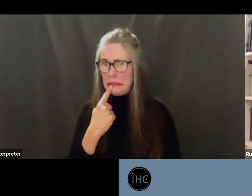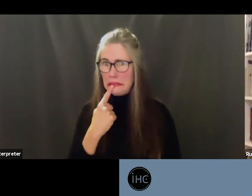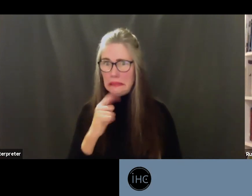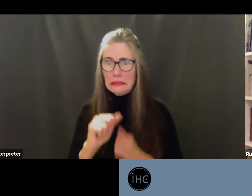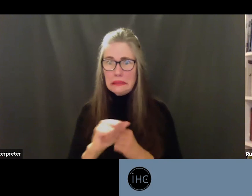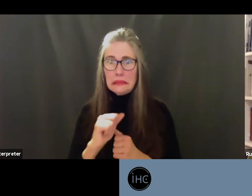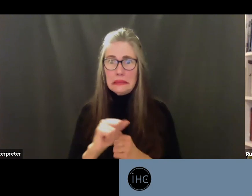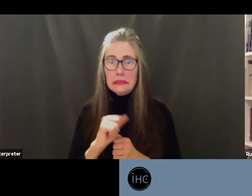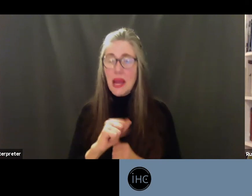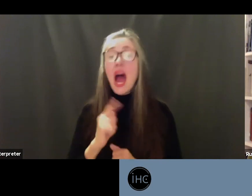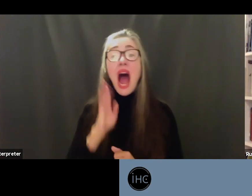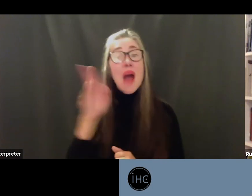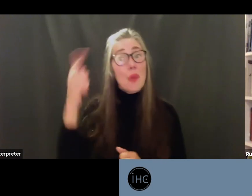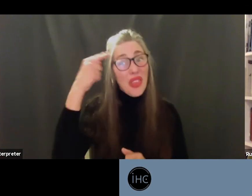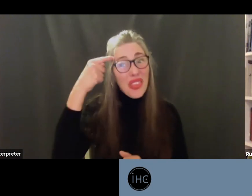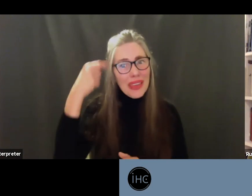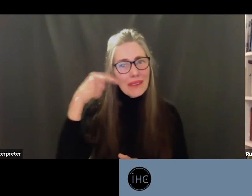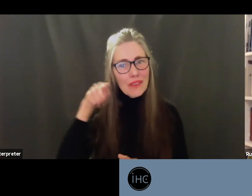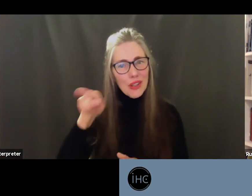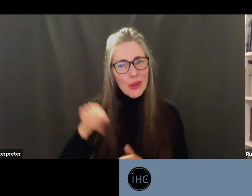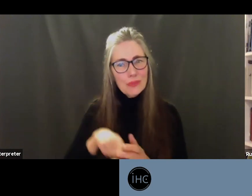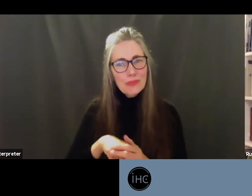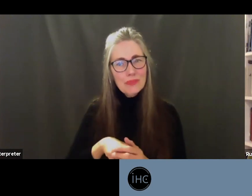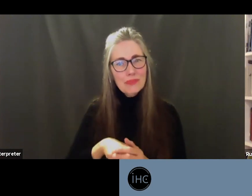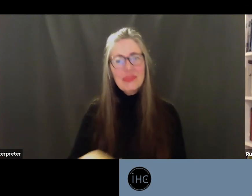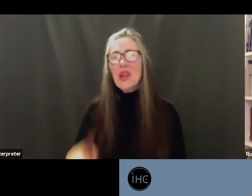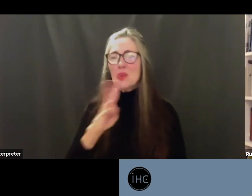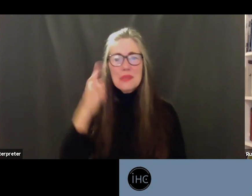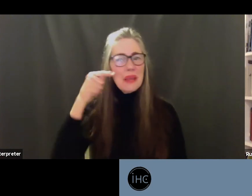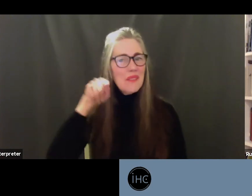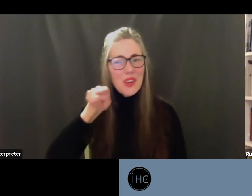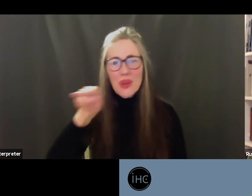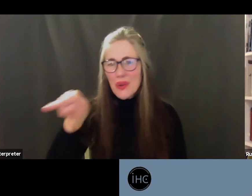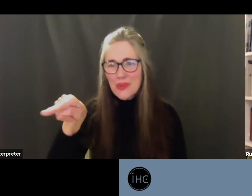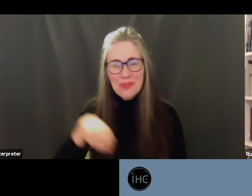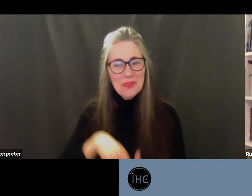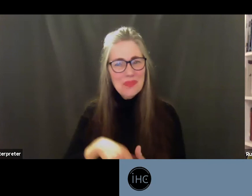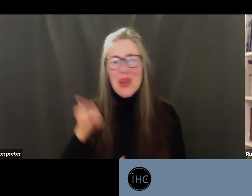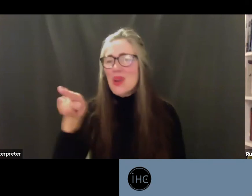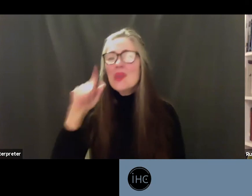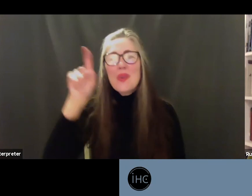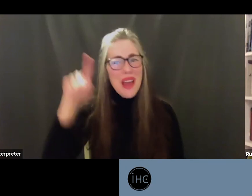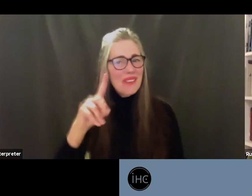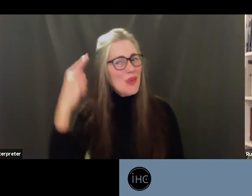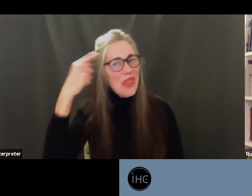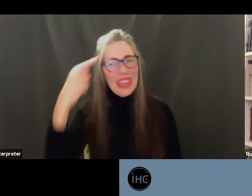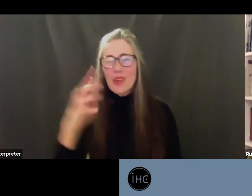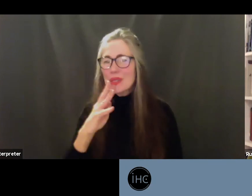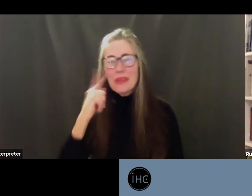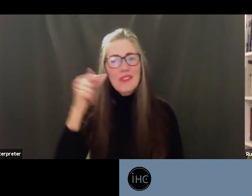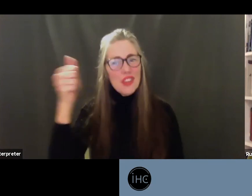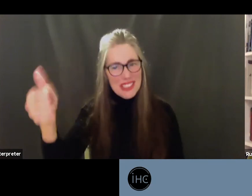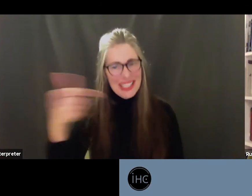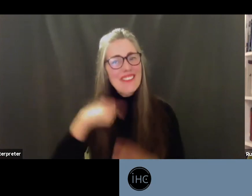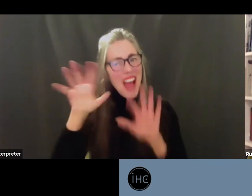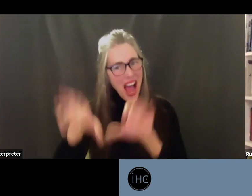think and speak for you. You don't have to think for yourself. You don't have to speak. I will speak for you.